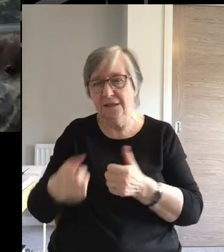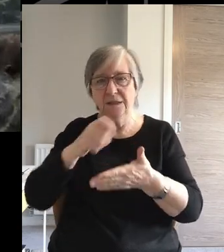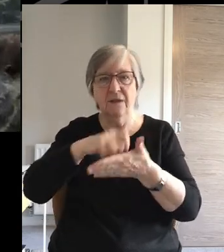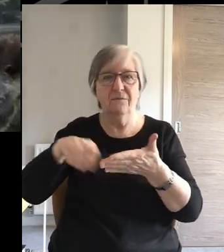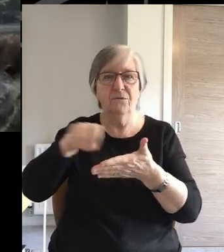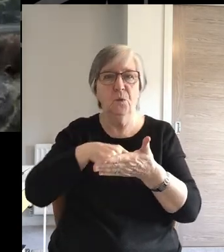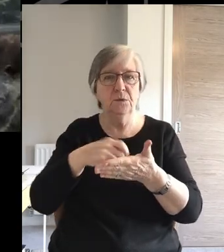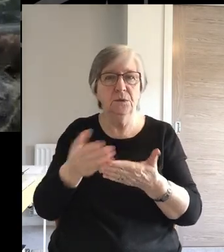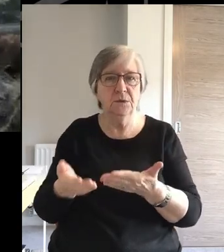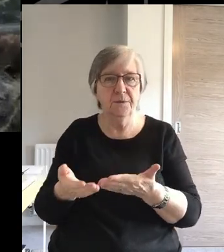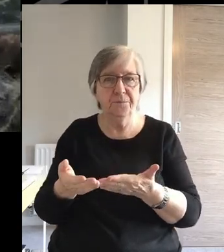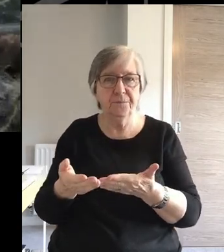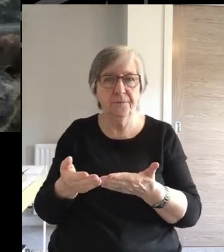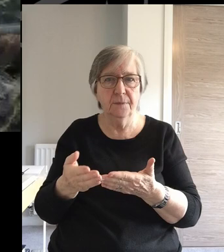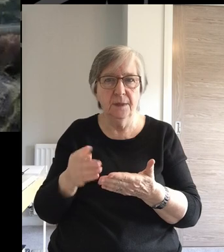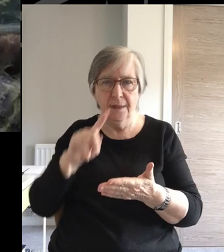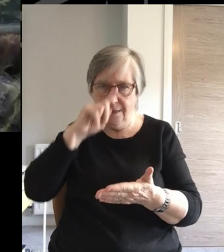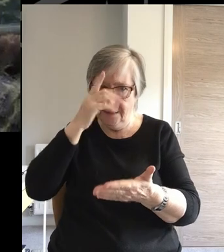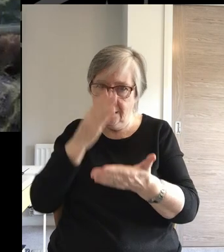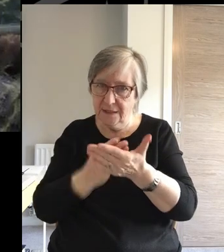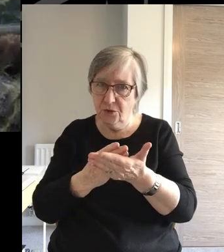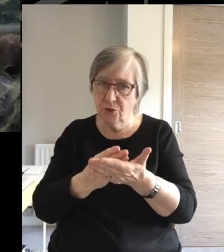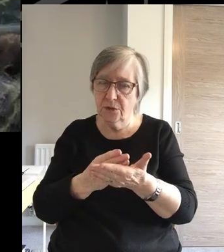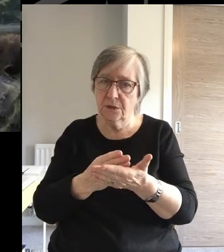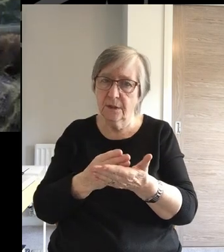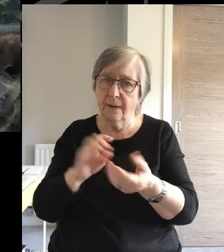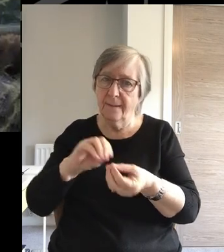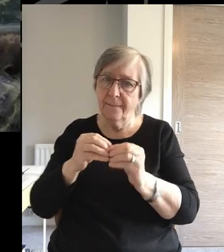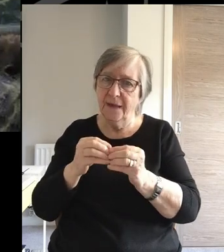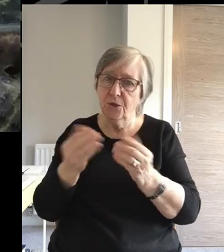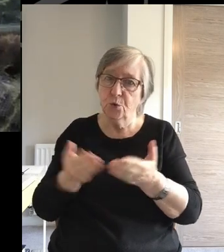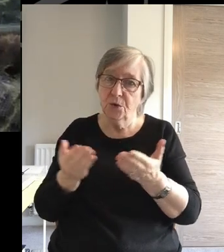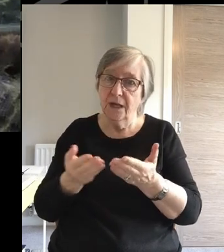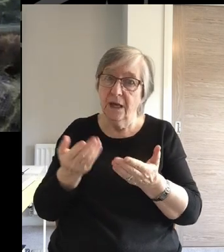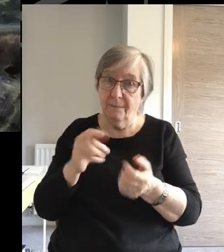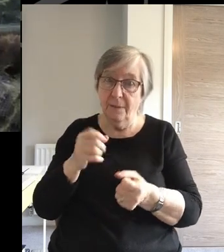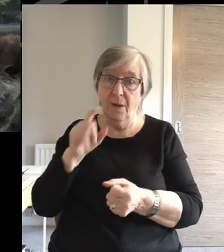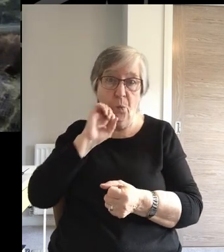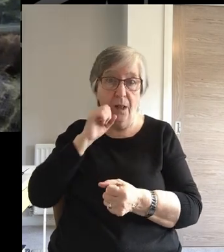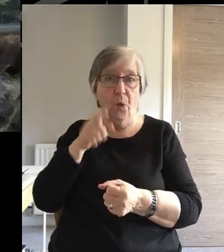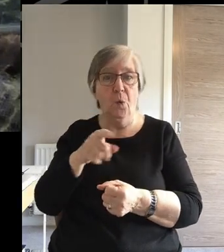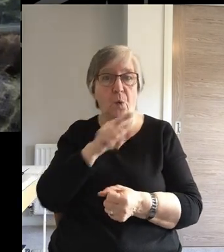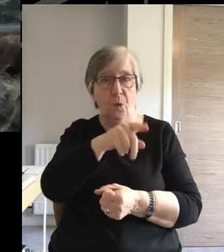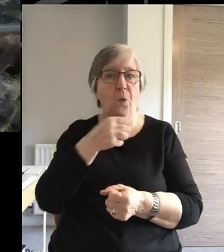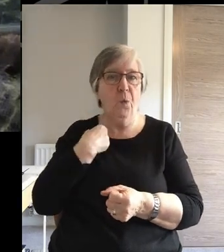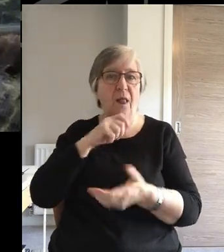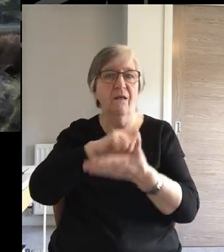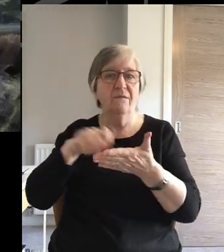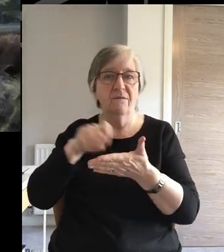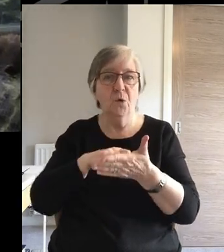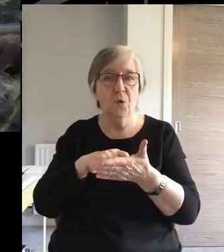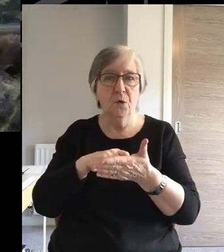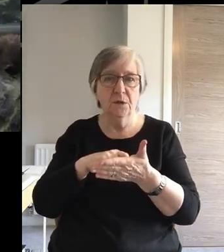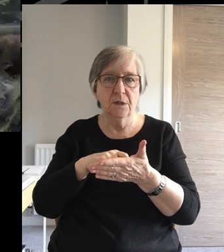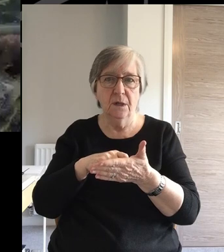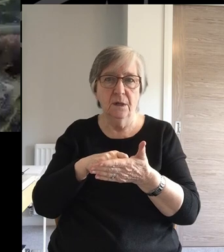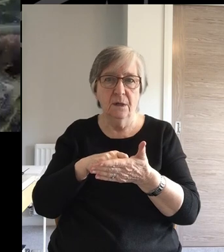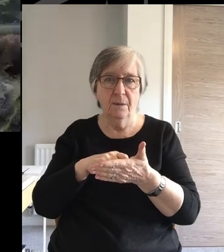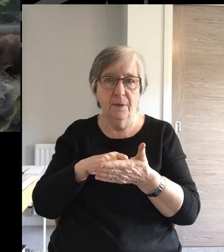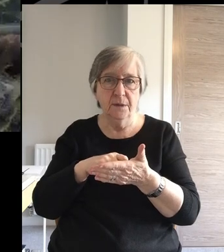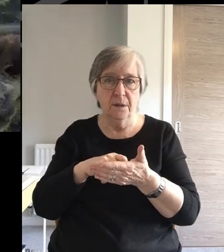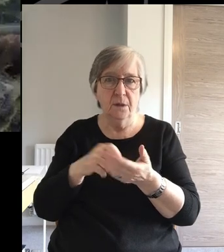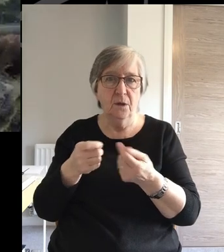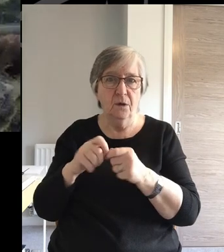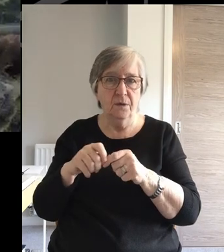office. Decisions made today may be vote winners, but cutting aid to foreign countries will keep taxes